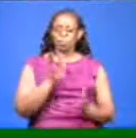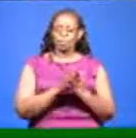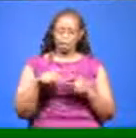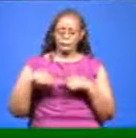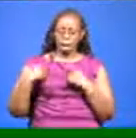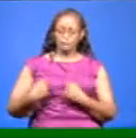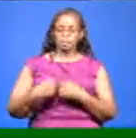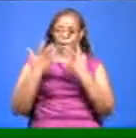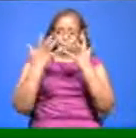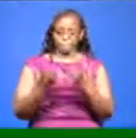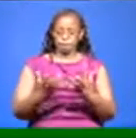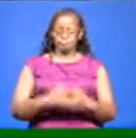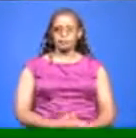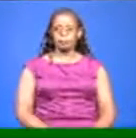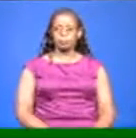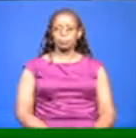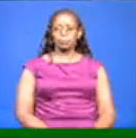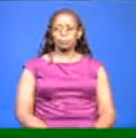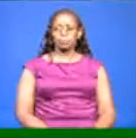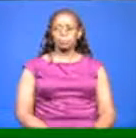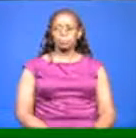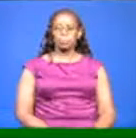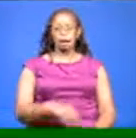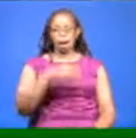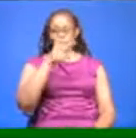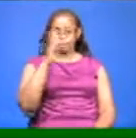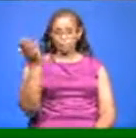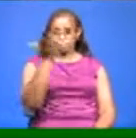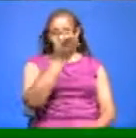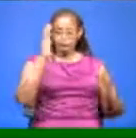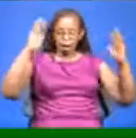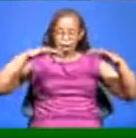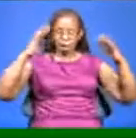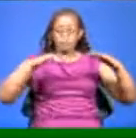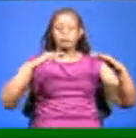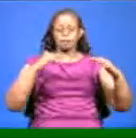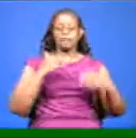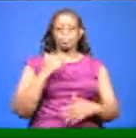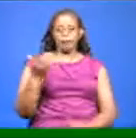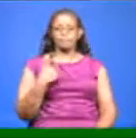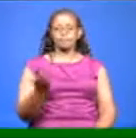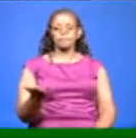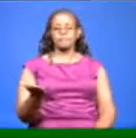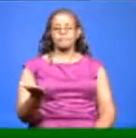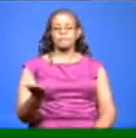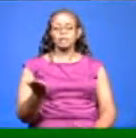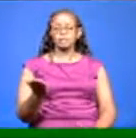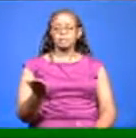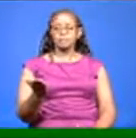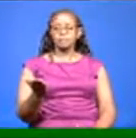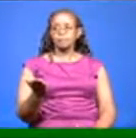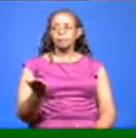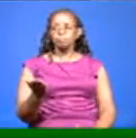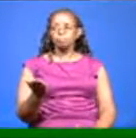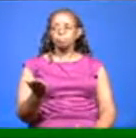Mr. Speaker, out there there's rain, some places, and we have in constructions